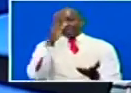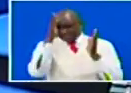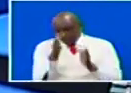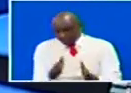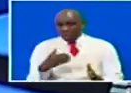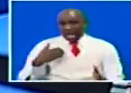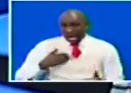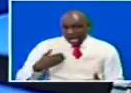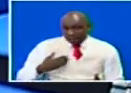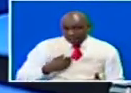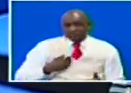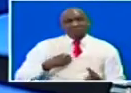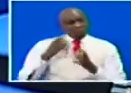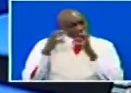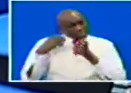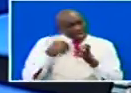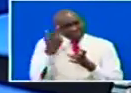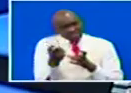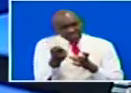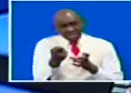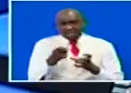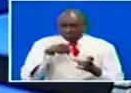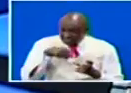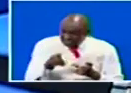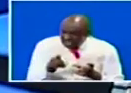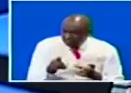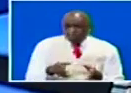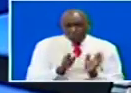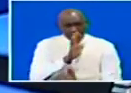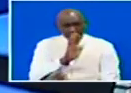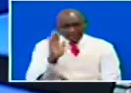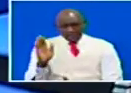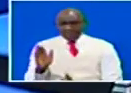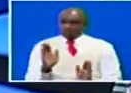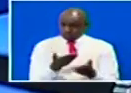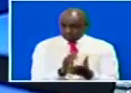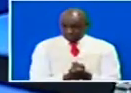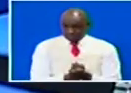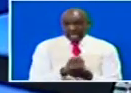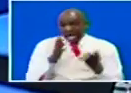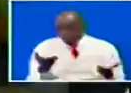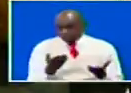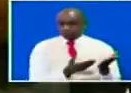from two cancerous tumors, but surprisingly uses the most uncanny of ways to get through. Take a look.